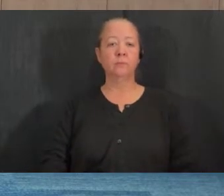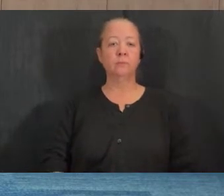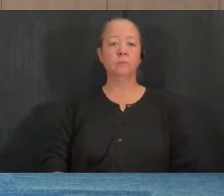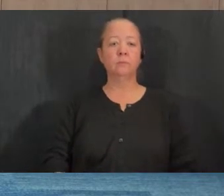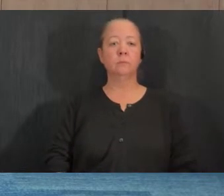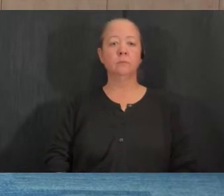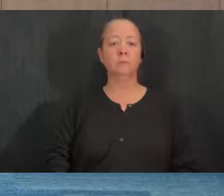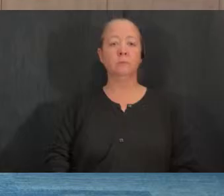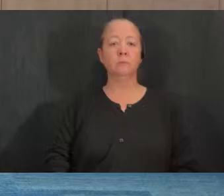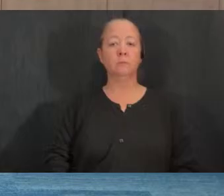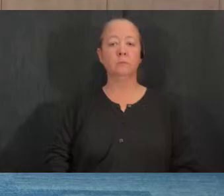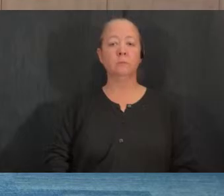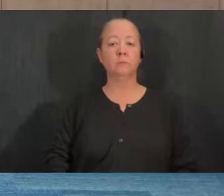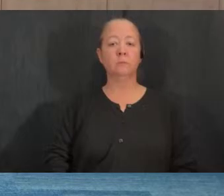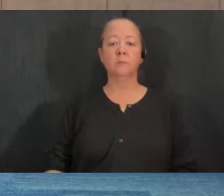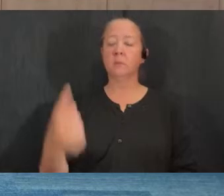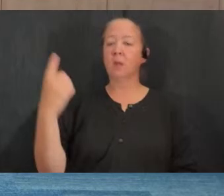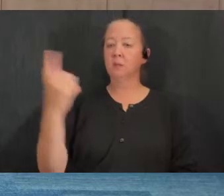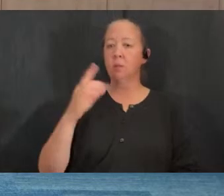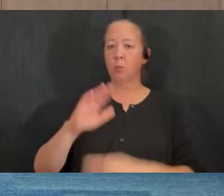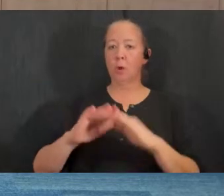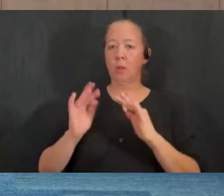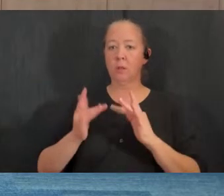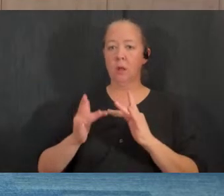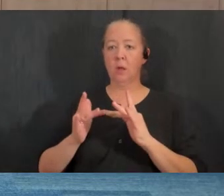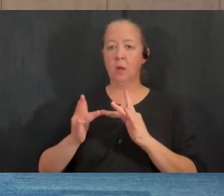There's someone online. Thank you, Ms. Richards.